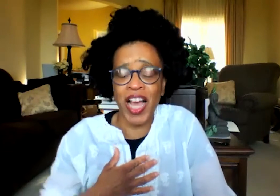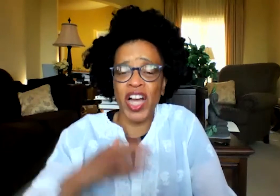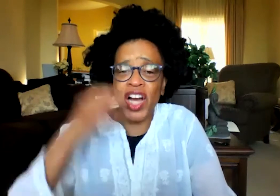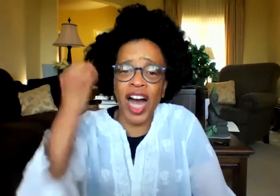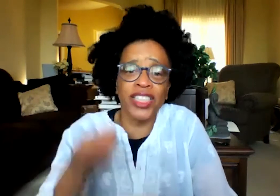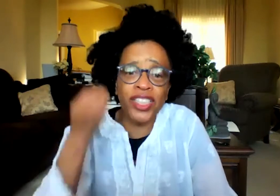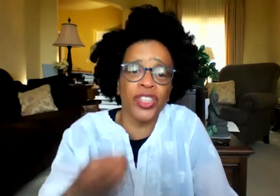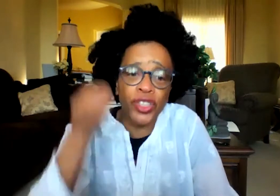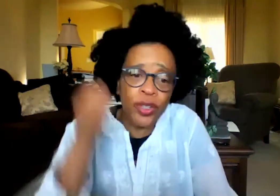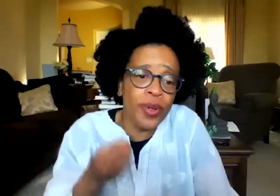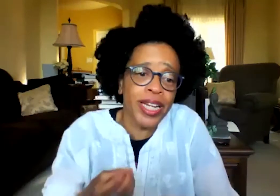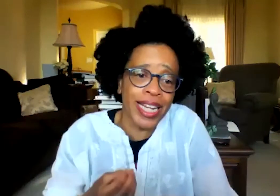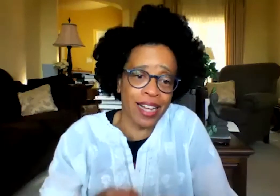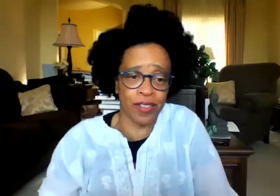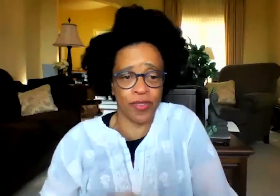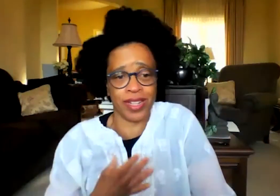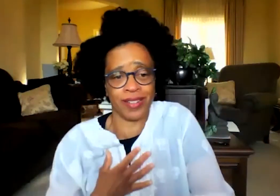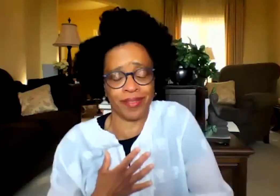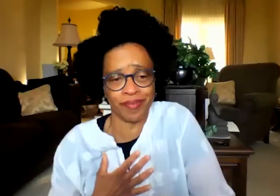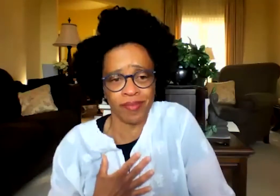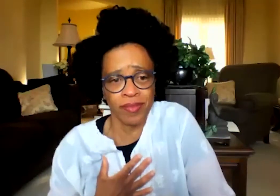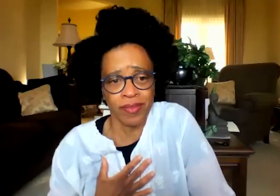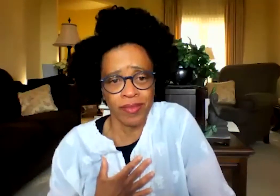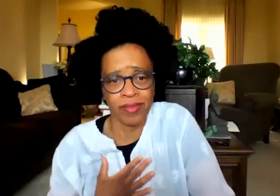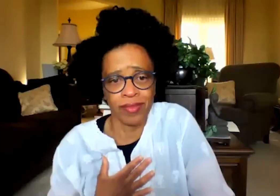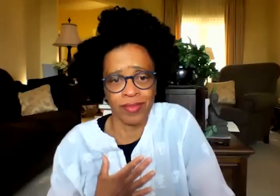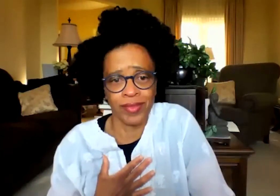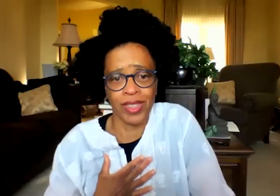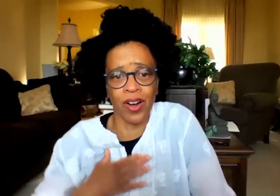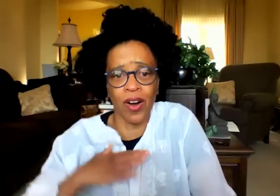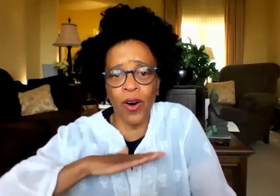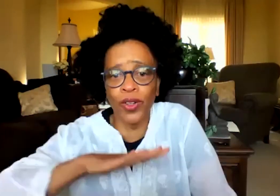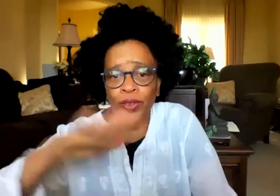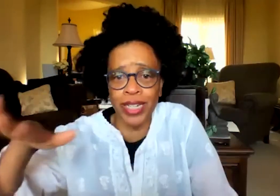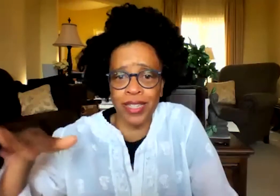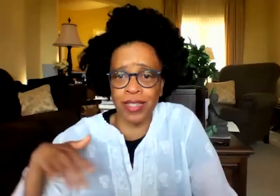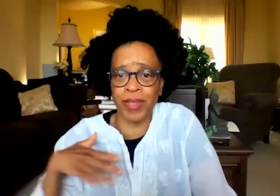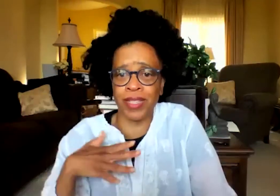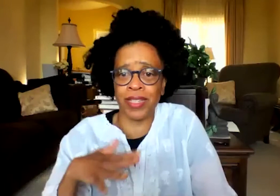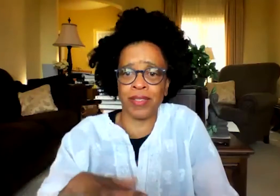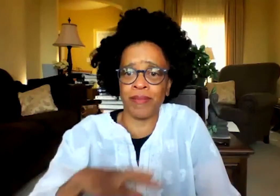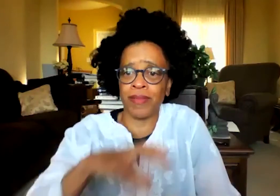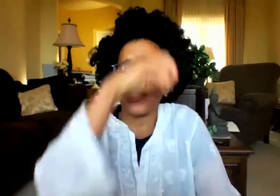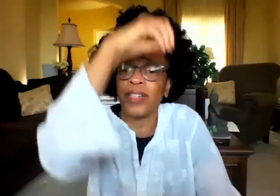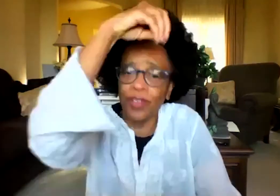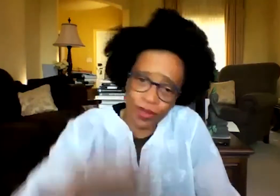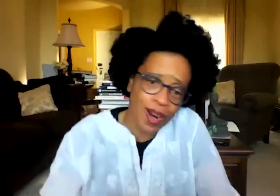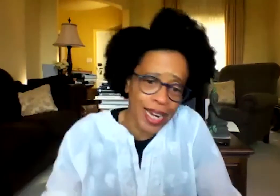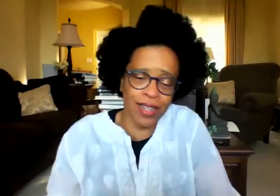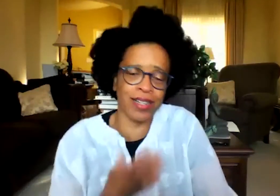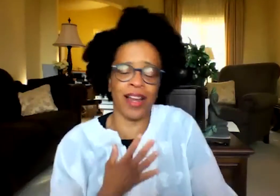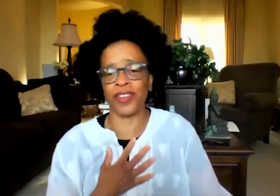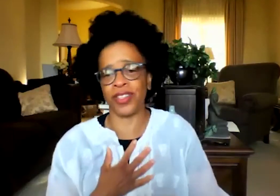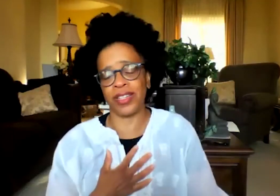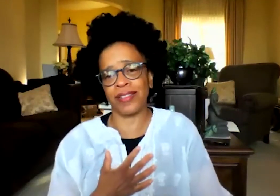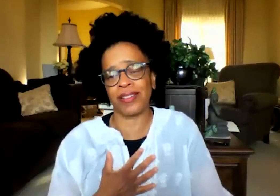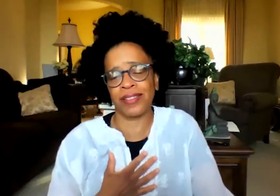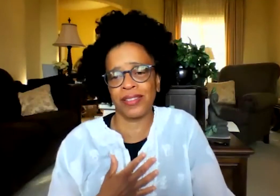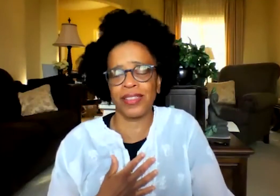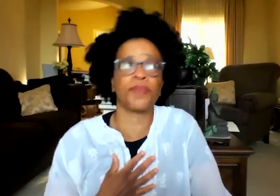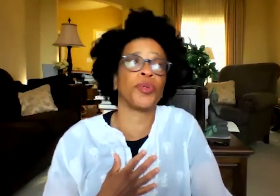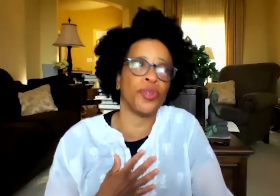Anti-Latinx, constituting California. All the racism and schism right in our